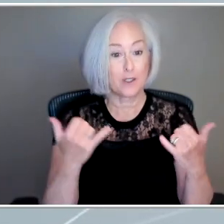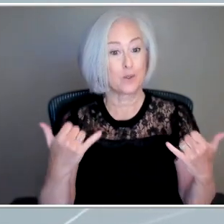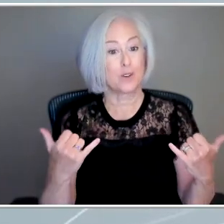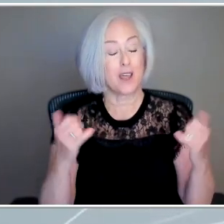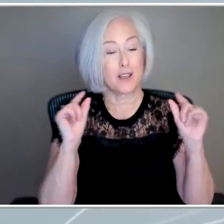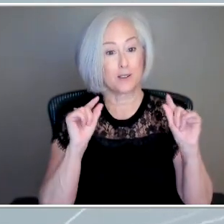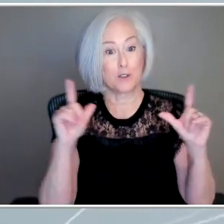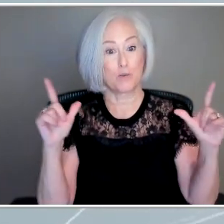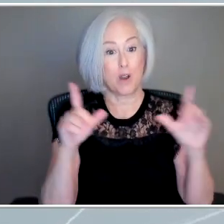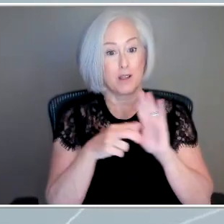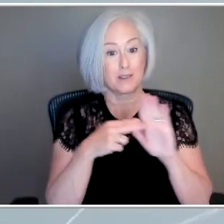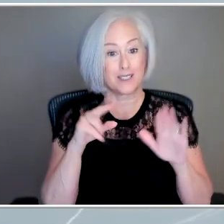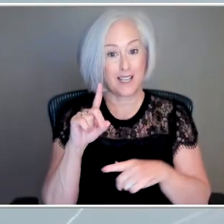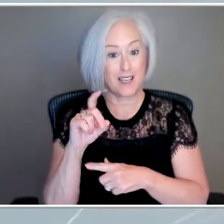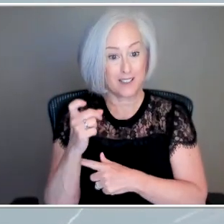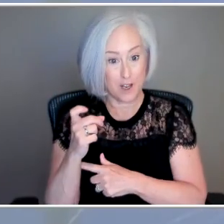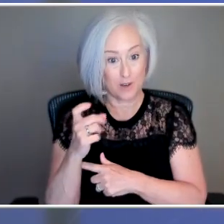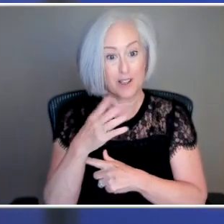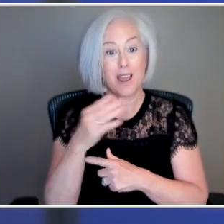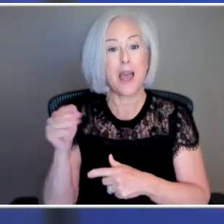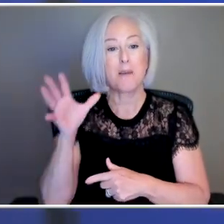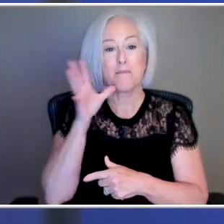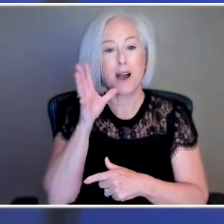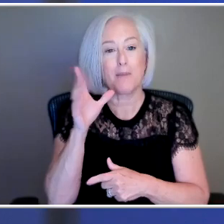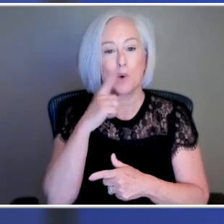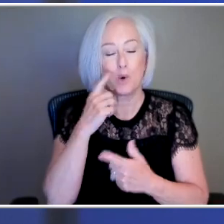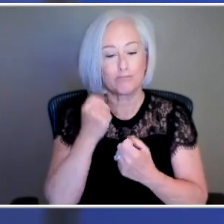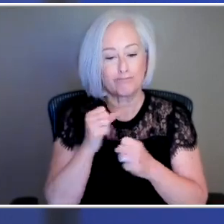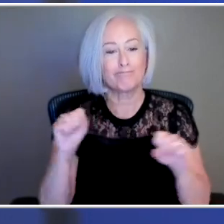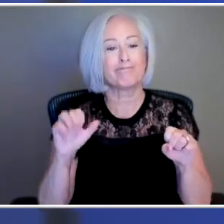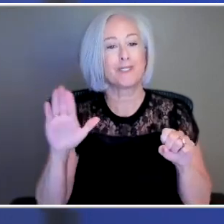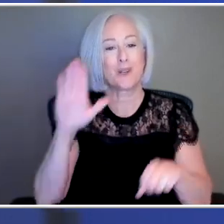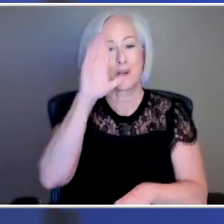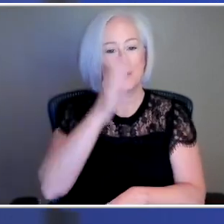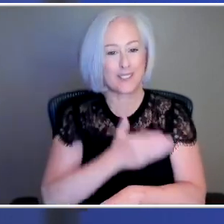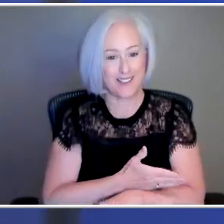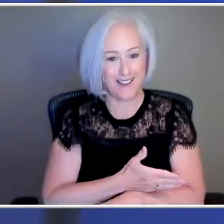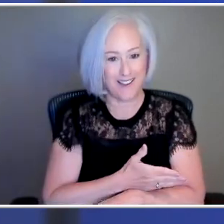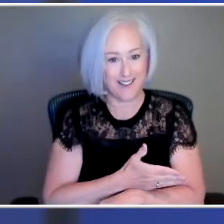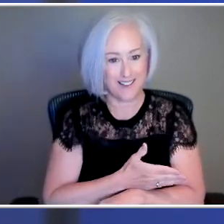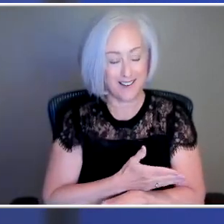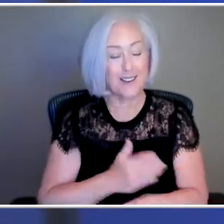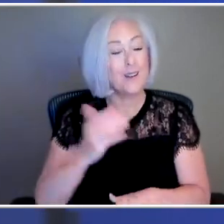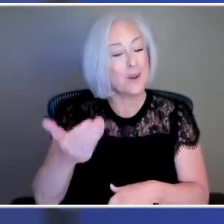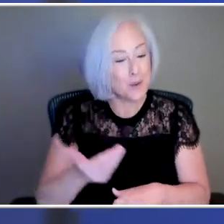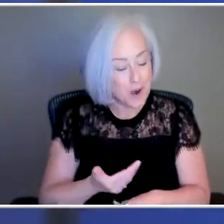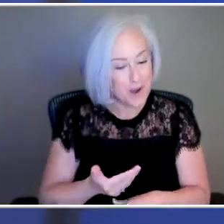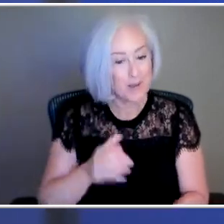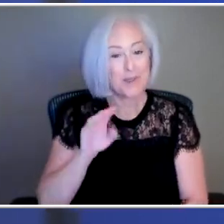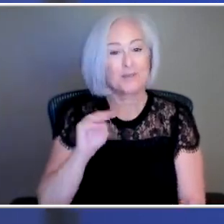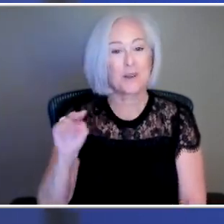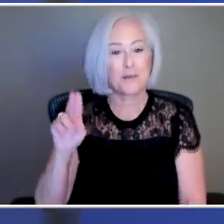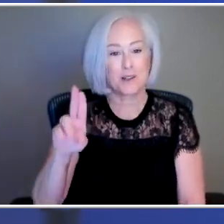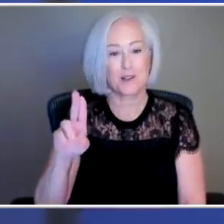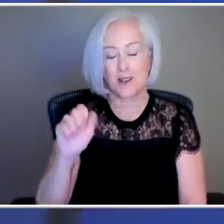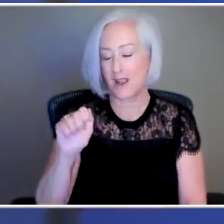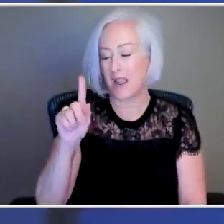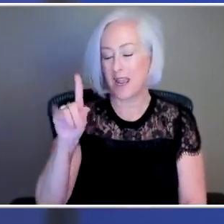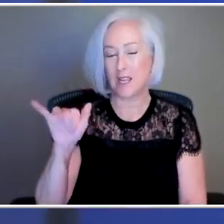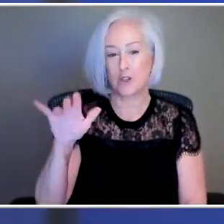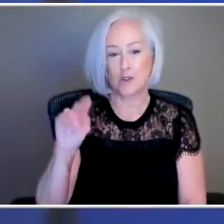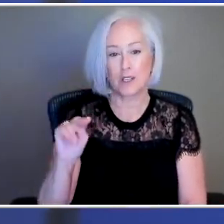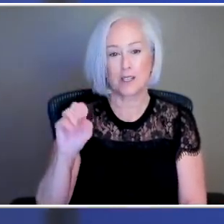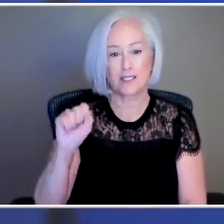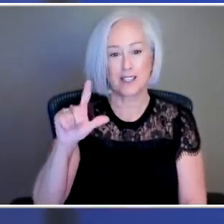who ended up saving her son. Good morning, I'm Jessica Lovell, and welcome to the Morning Medical Update. Adrian Salazar was 18